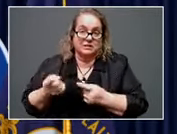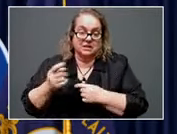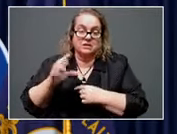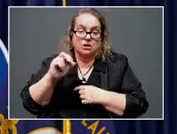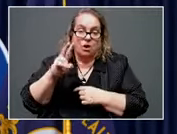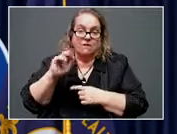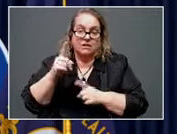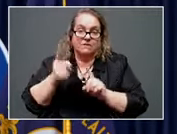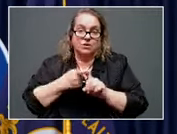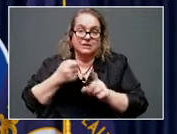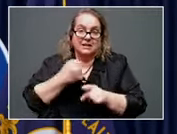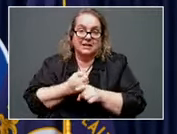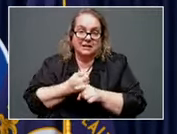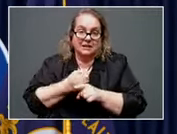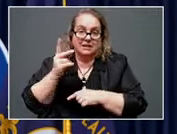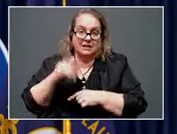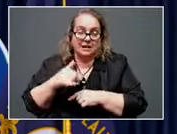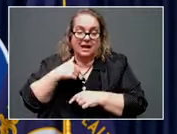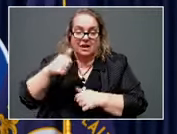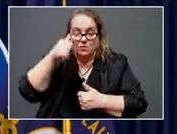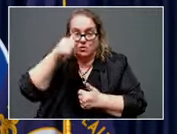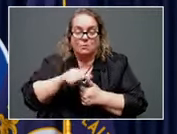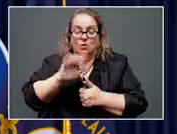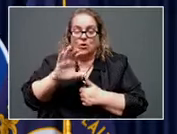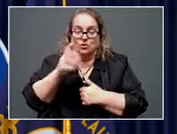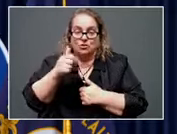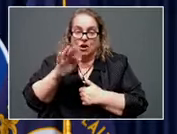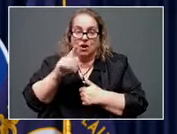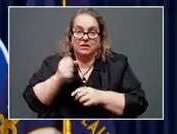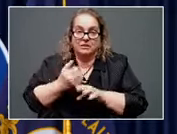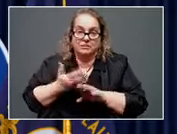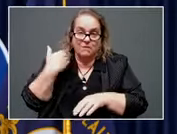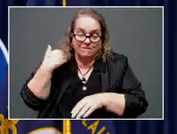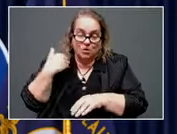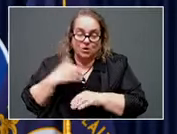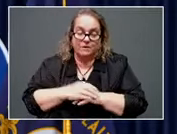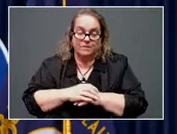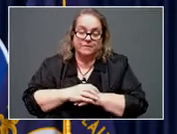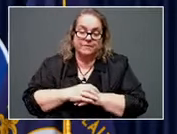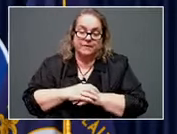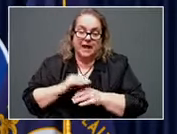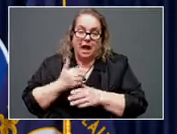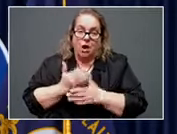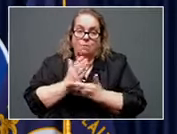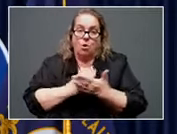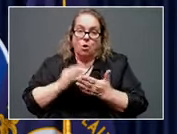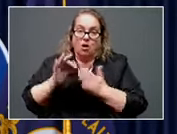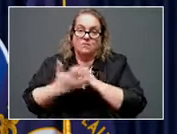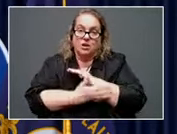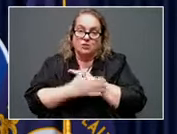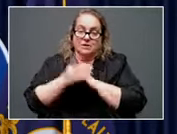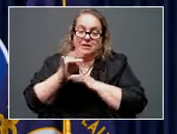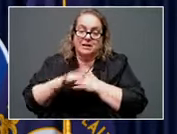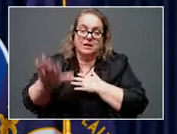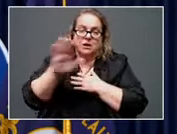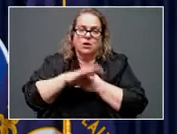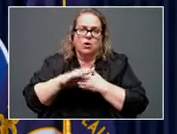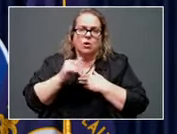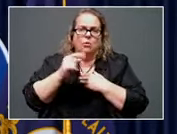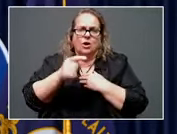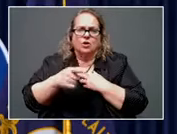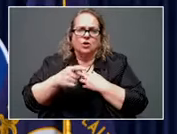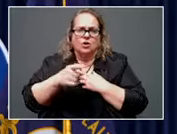the beginning you would show charts during the Spanish flu of how parts of the country did. What do you hope, both positive and negative?